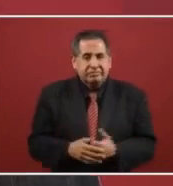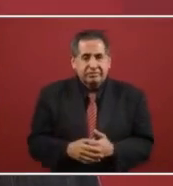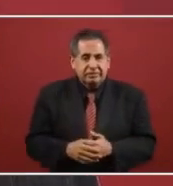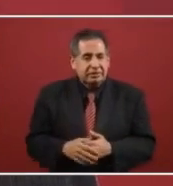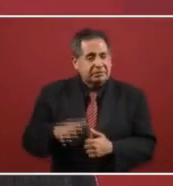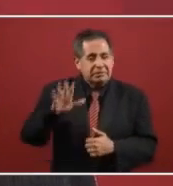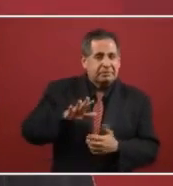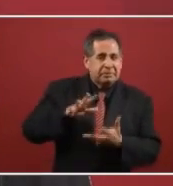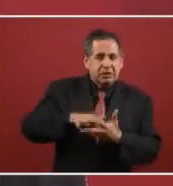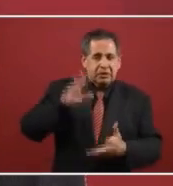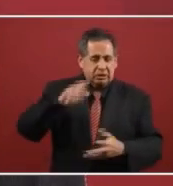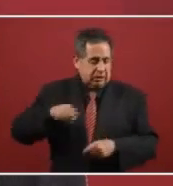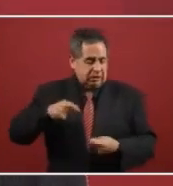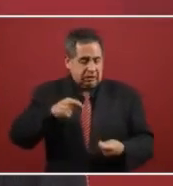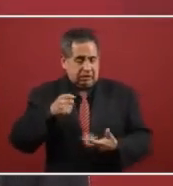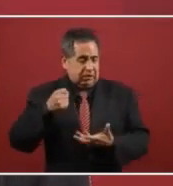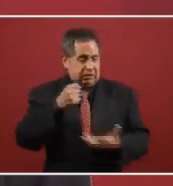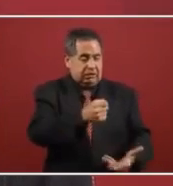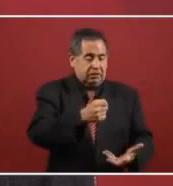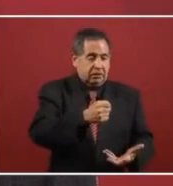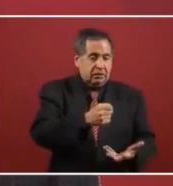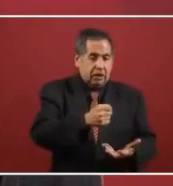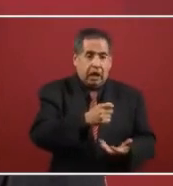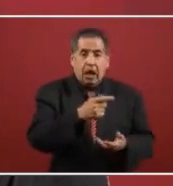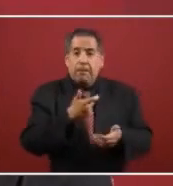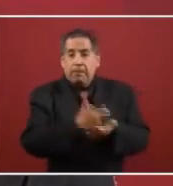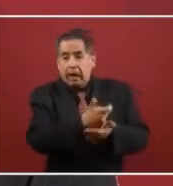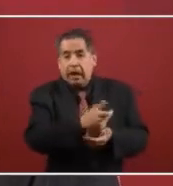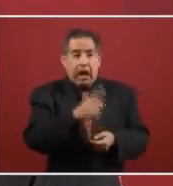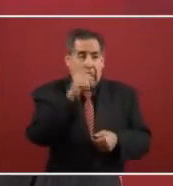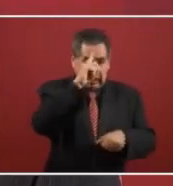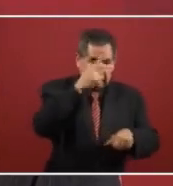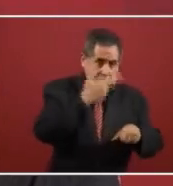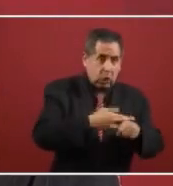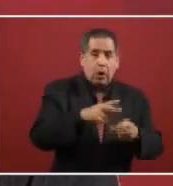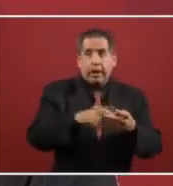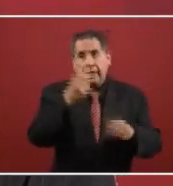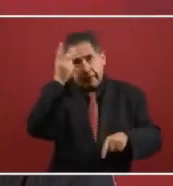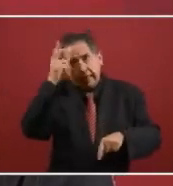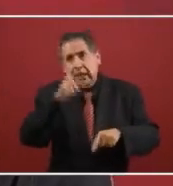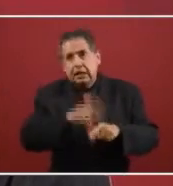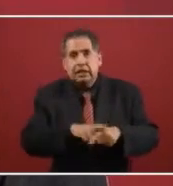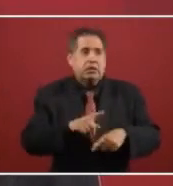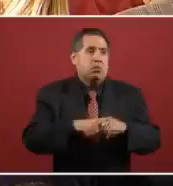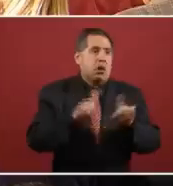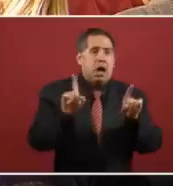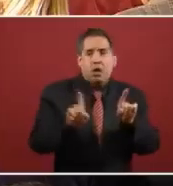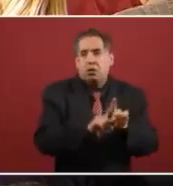they kept the money in, in assessors, directors,